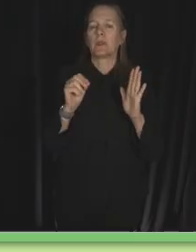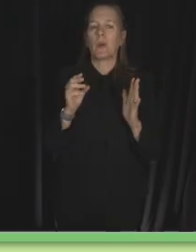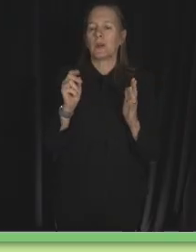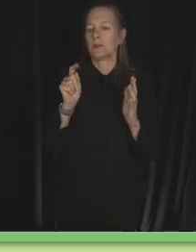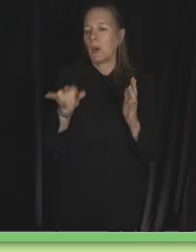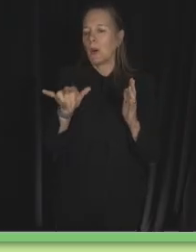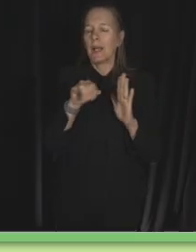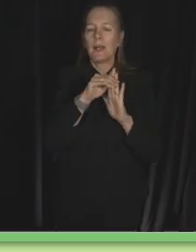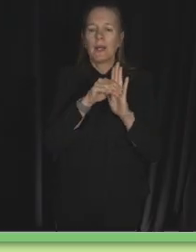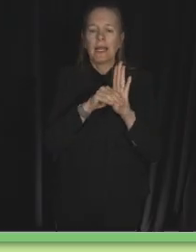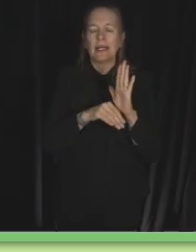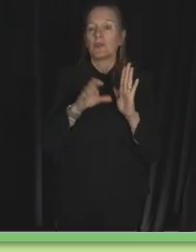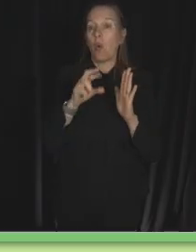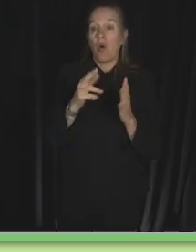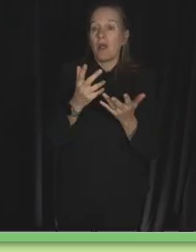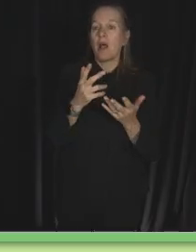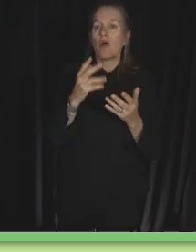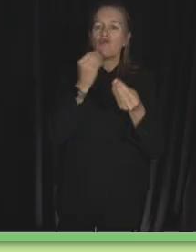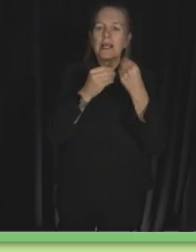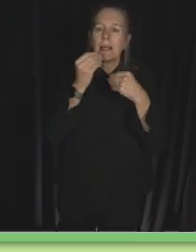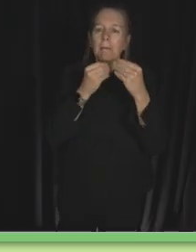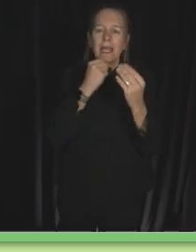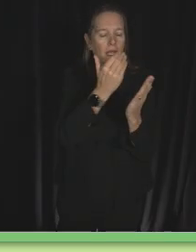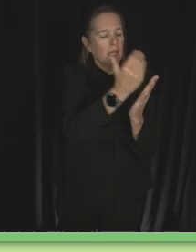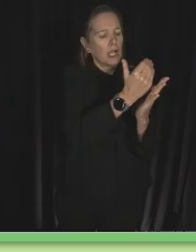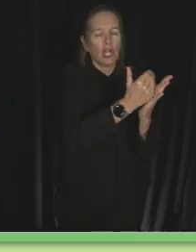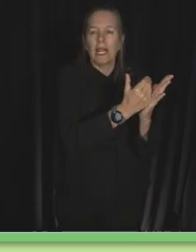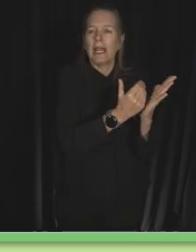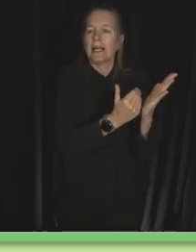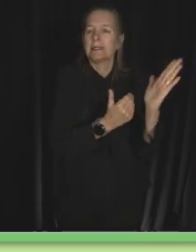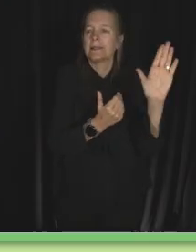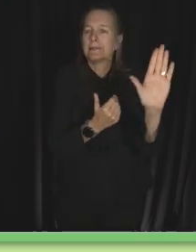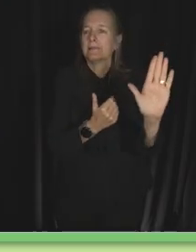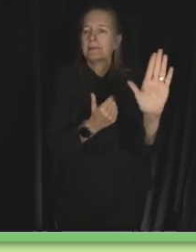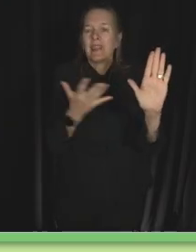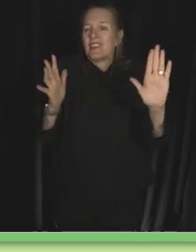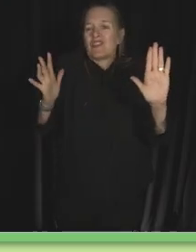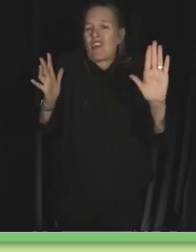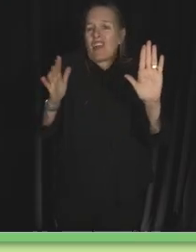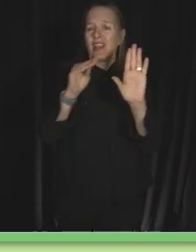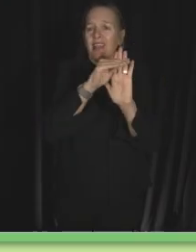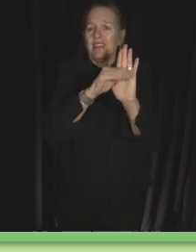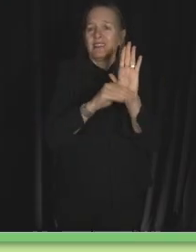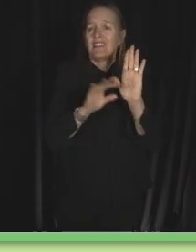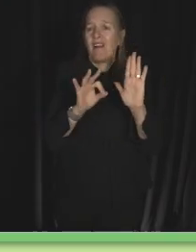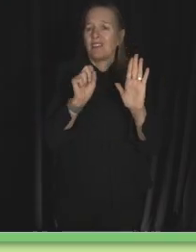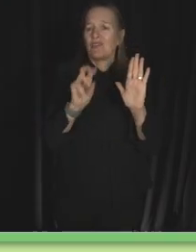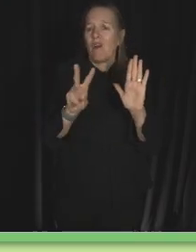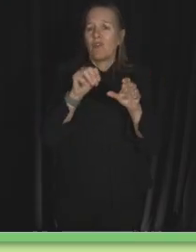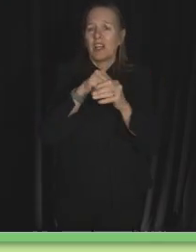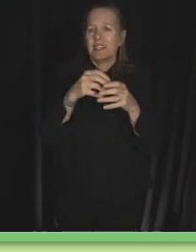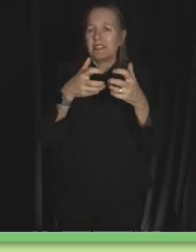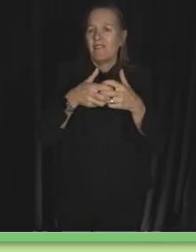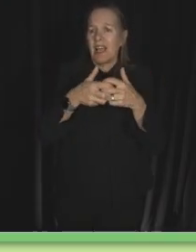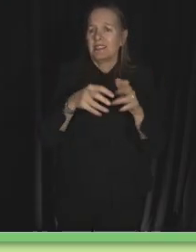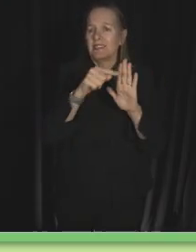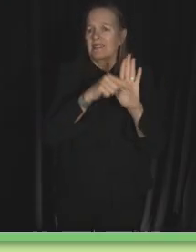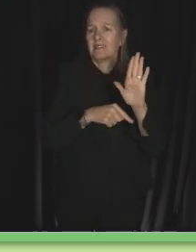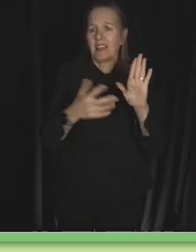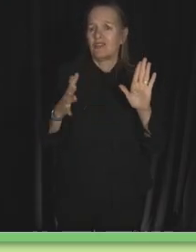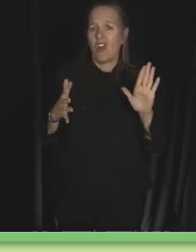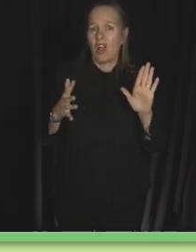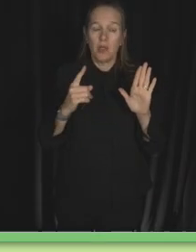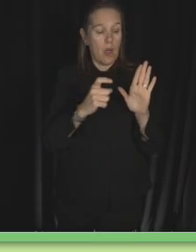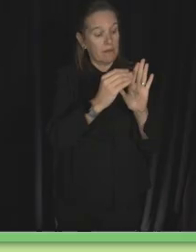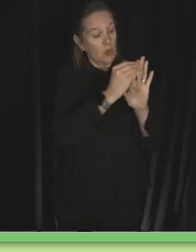of recipe ingredients that are in a chocolate bar. That's it. It's a list of the software that's in a device. And you have to list it, and you